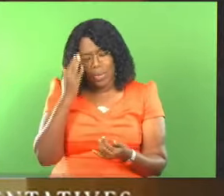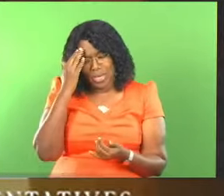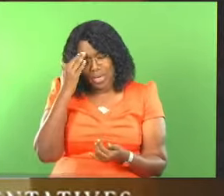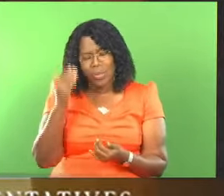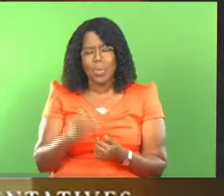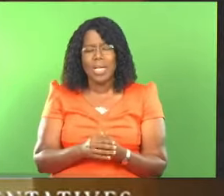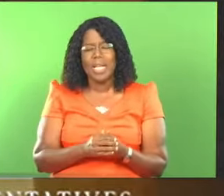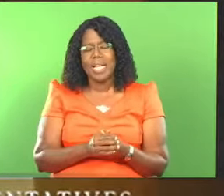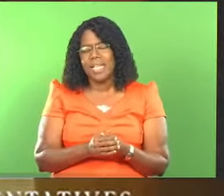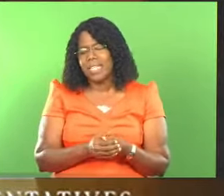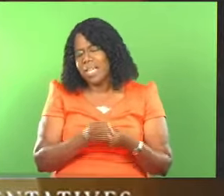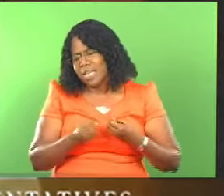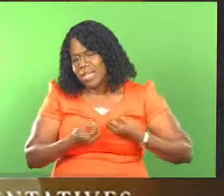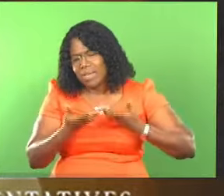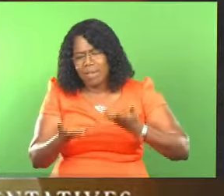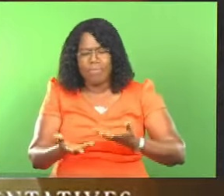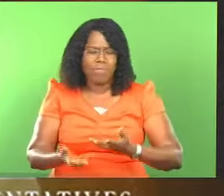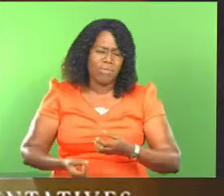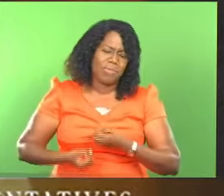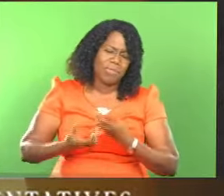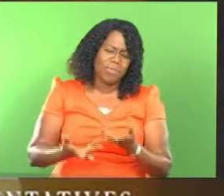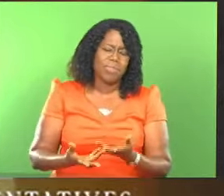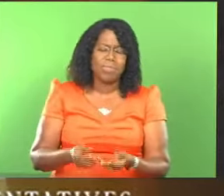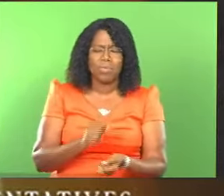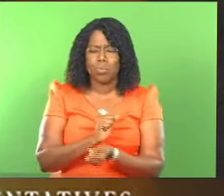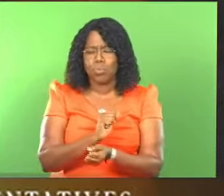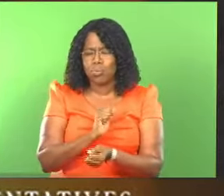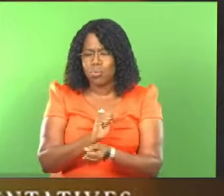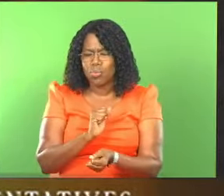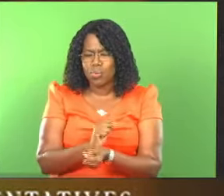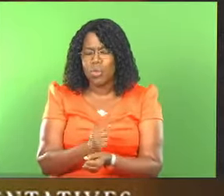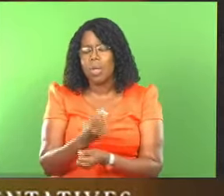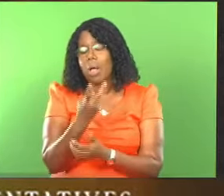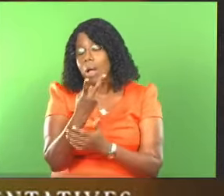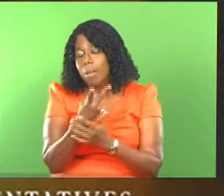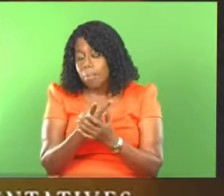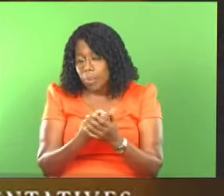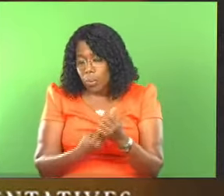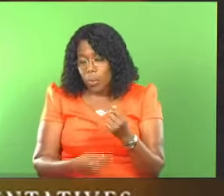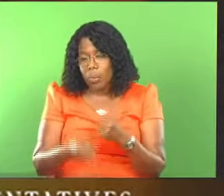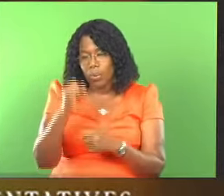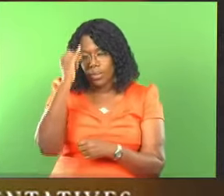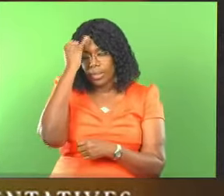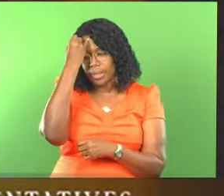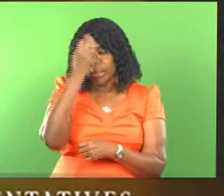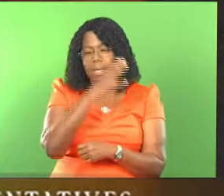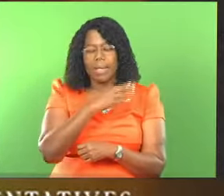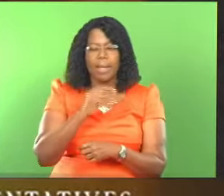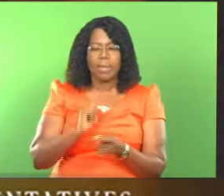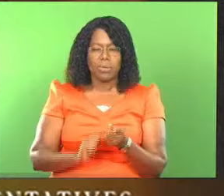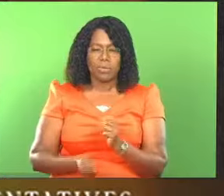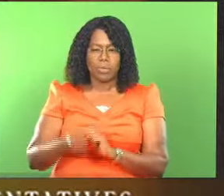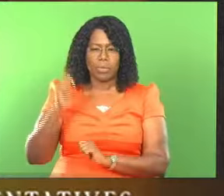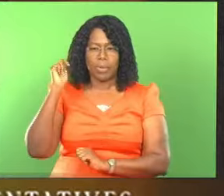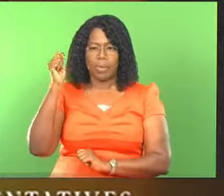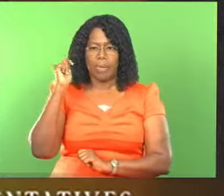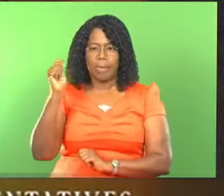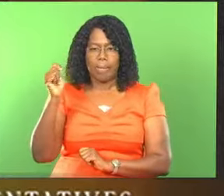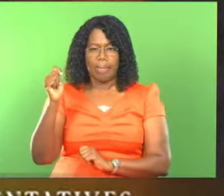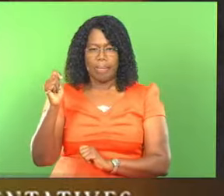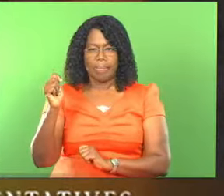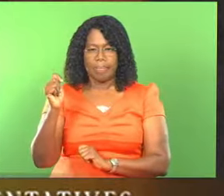generations. Both India and Trinidad Tobago